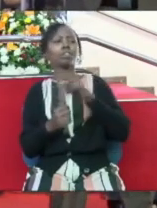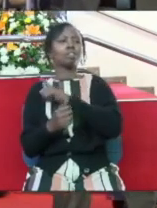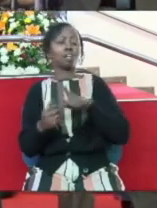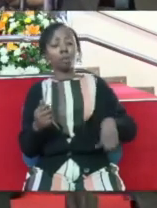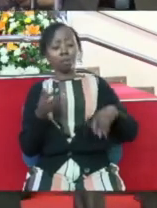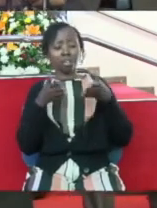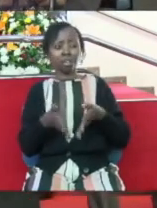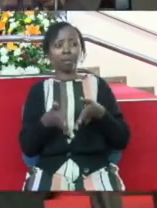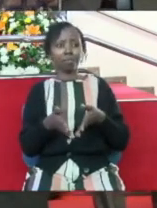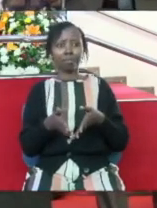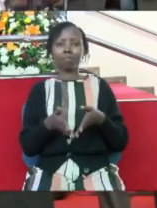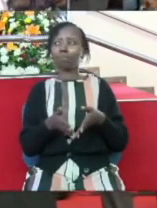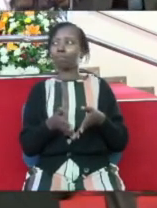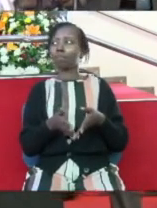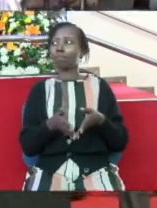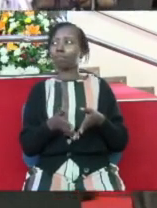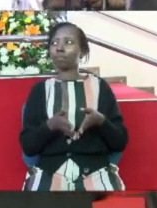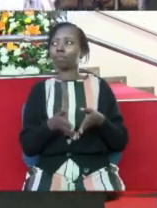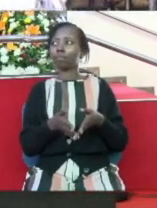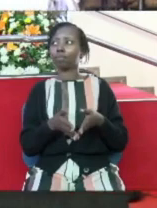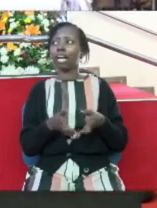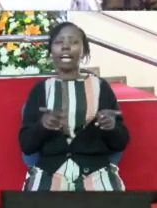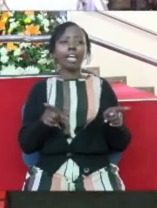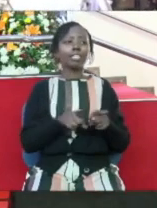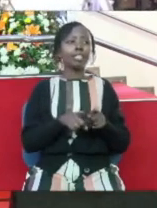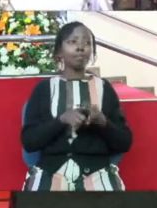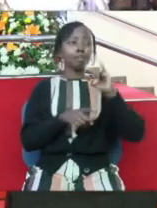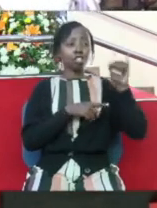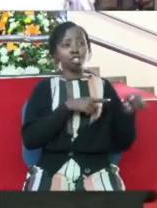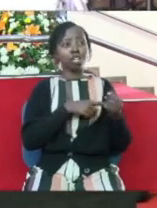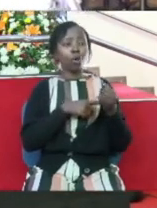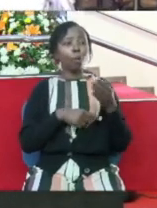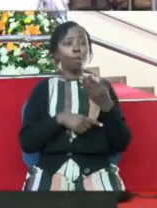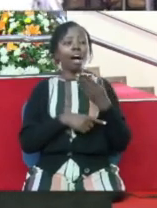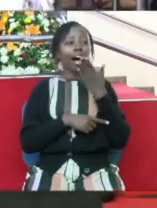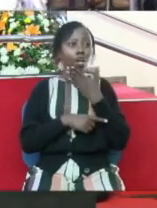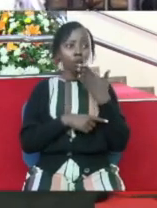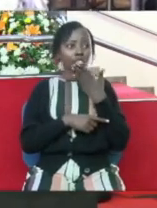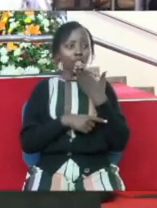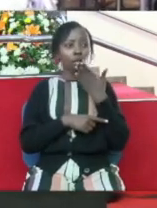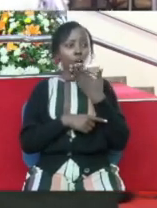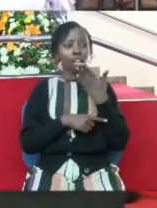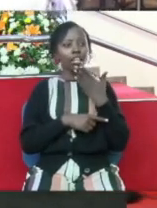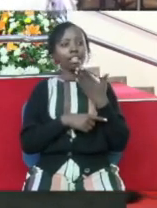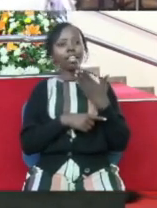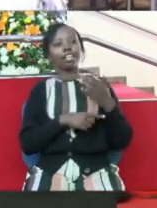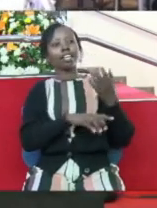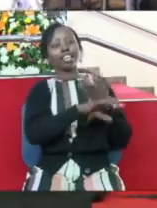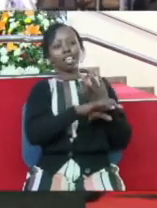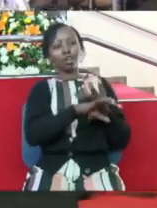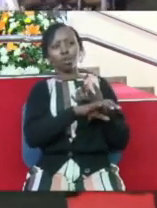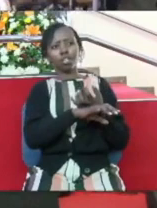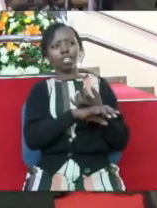here. Uwepo wa Mungu uko mahali hapa. Then he anointed a rock there. Na akatia mafuta lile lile jiwe, as a symbol of the presence of the Lord.